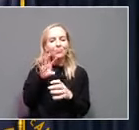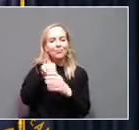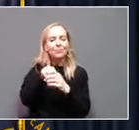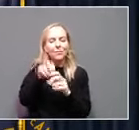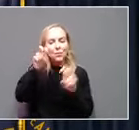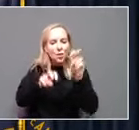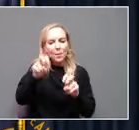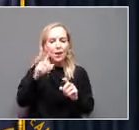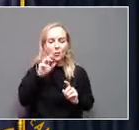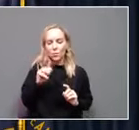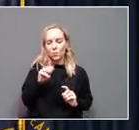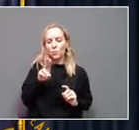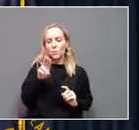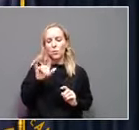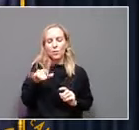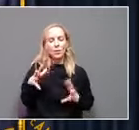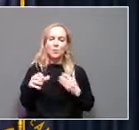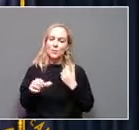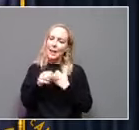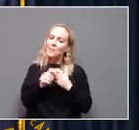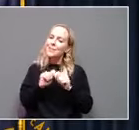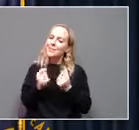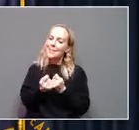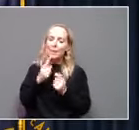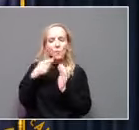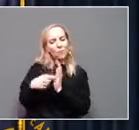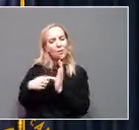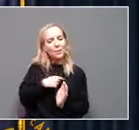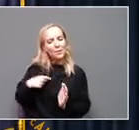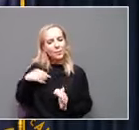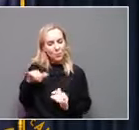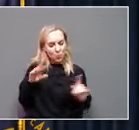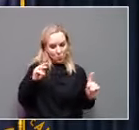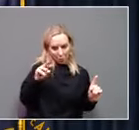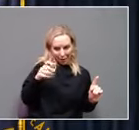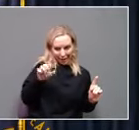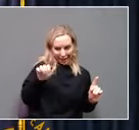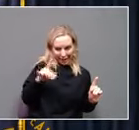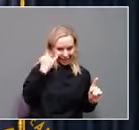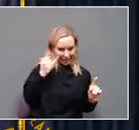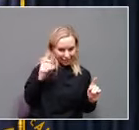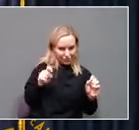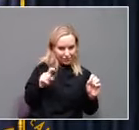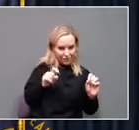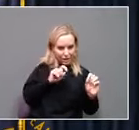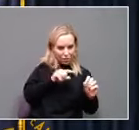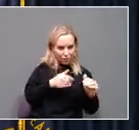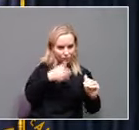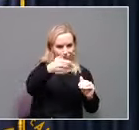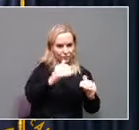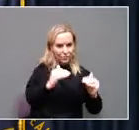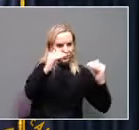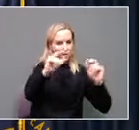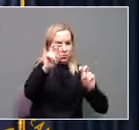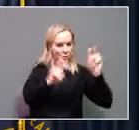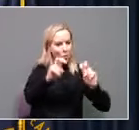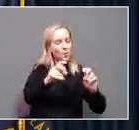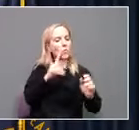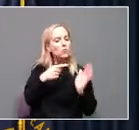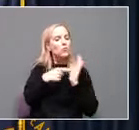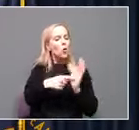representing us well. And Morehead, if they make it as well, will show exactly why they belong. Western Kentucky